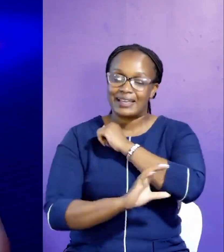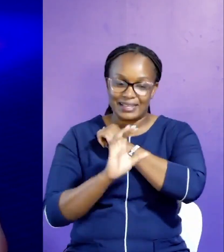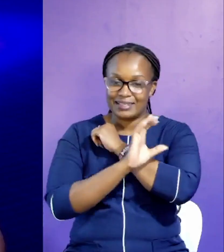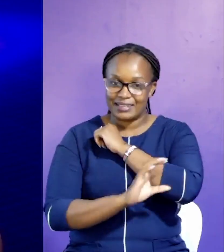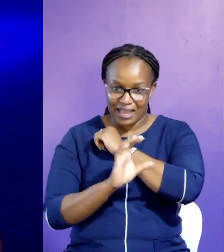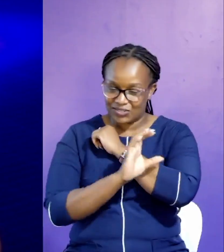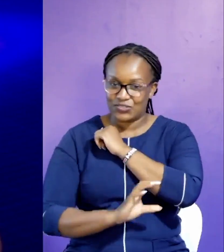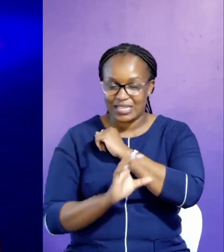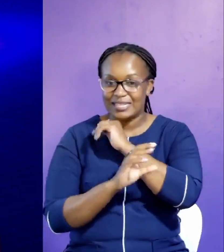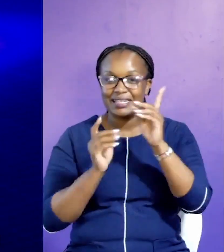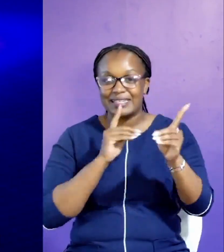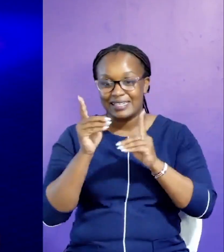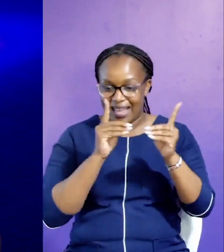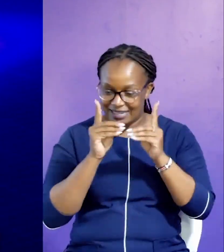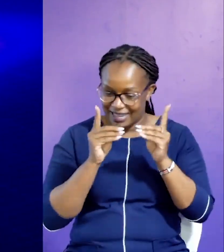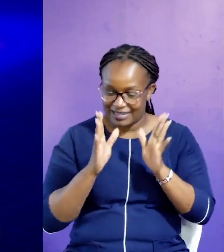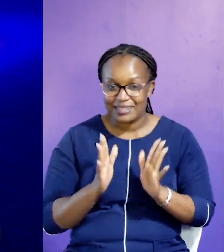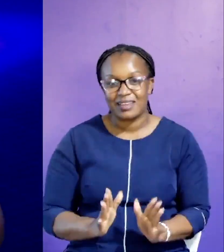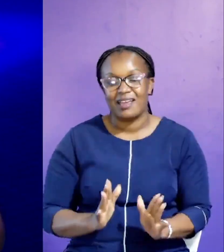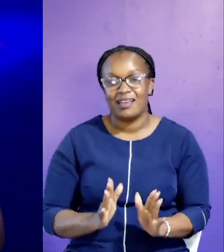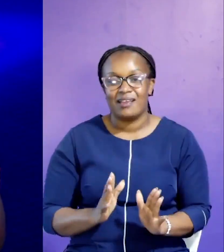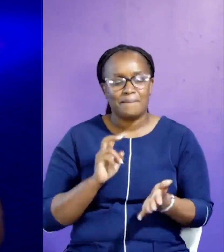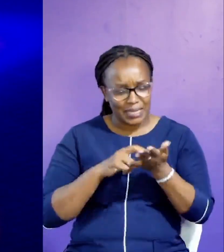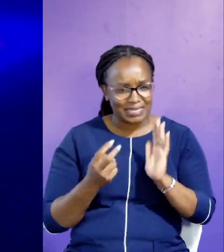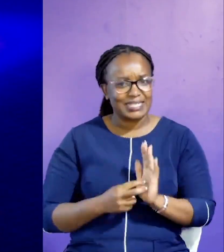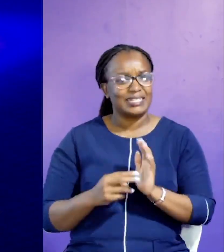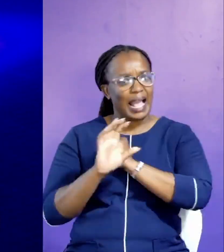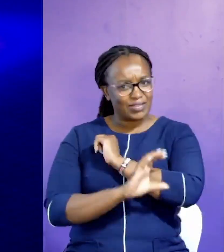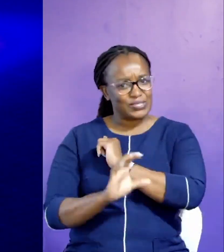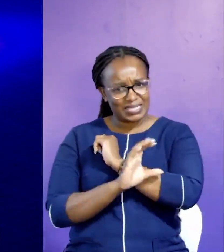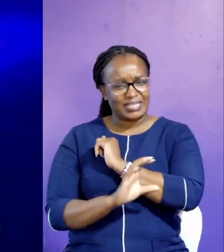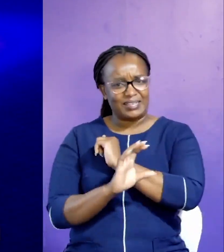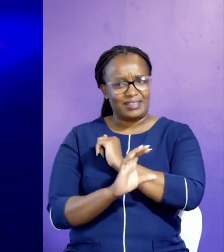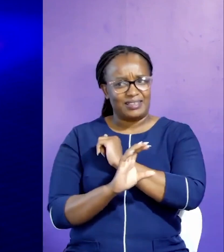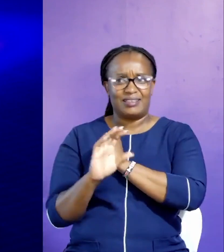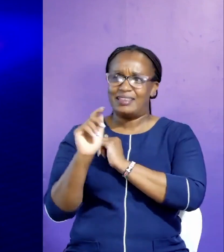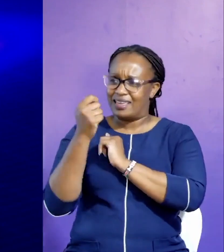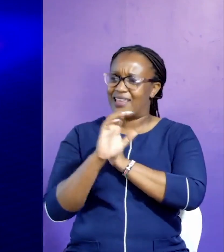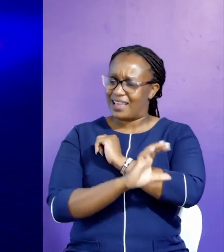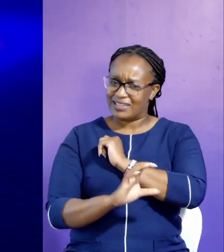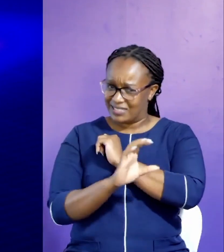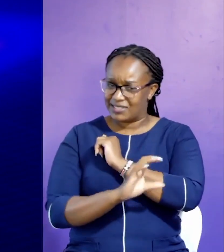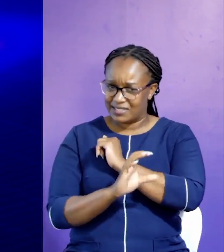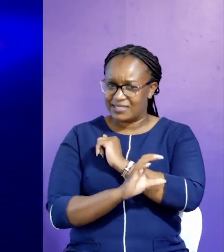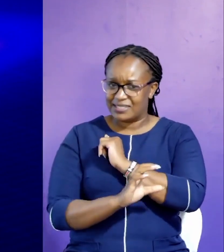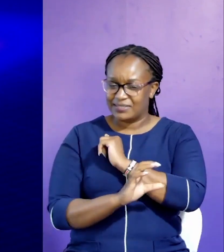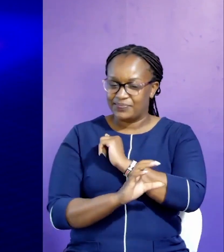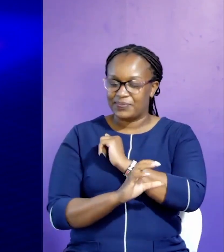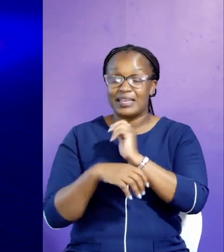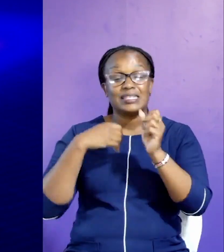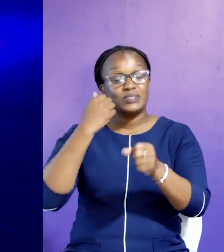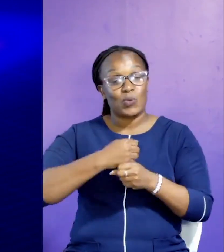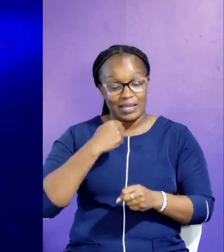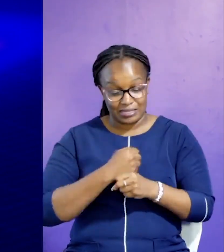country director, yani inchi, director wa inchi, yeah. And he's